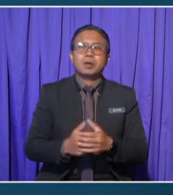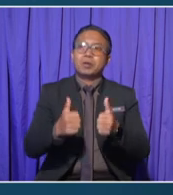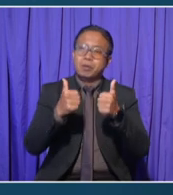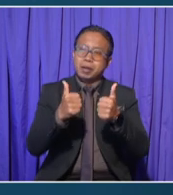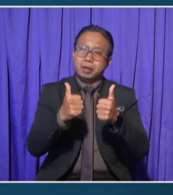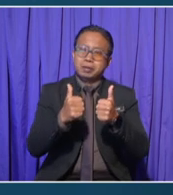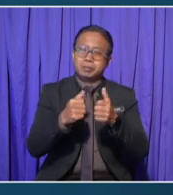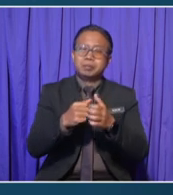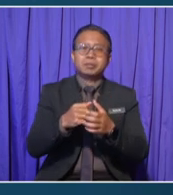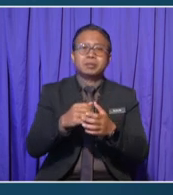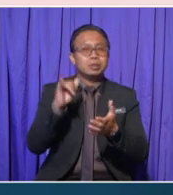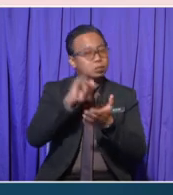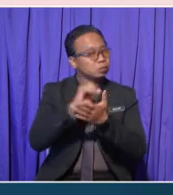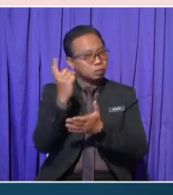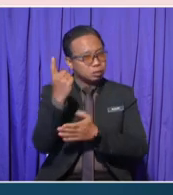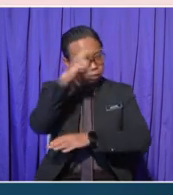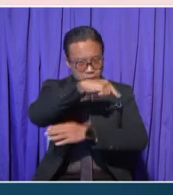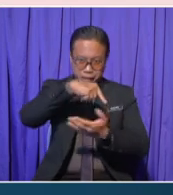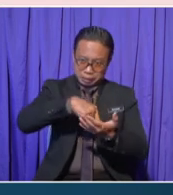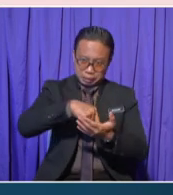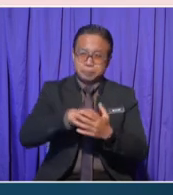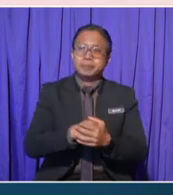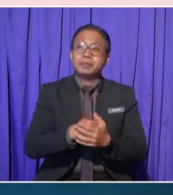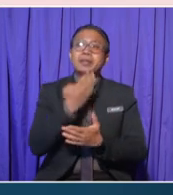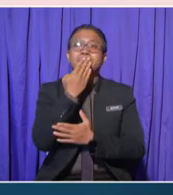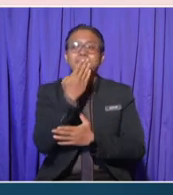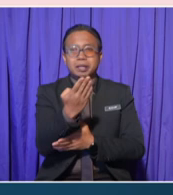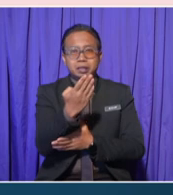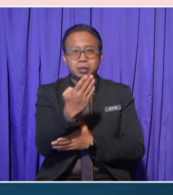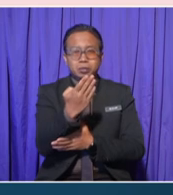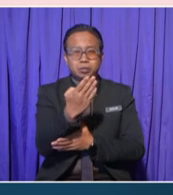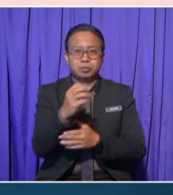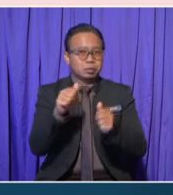Well, that's all for today. Thank you for your